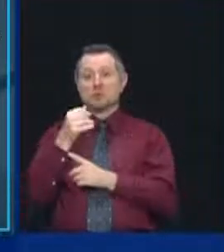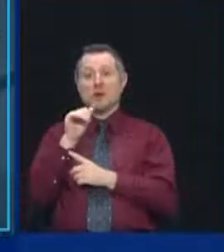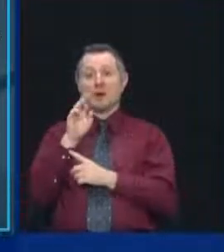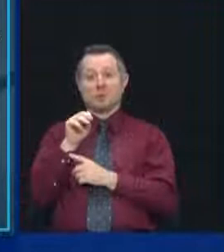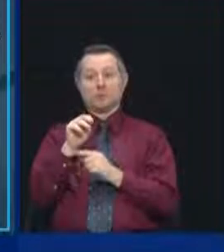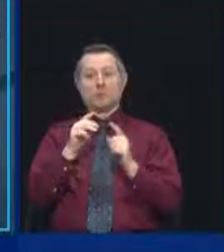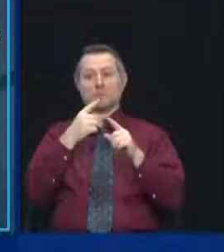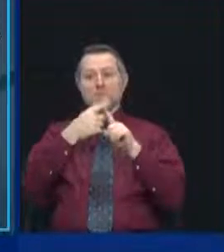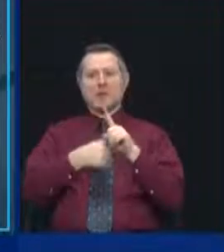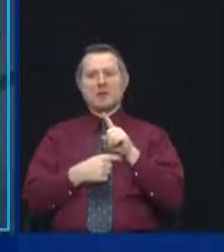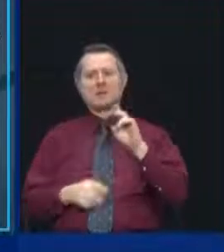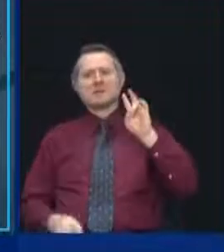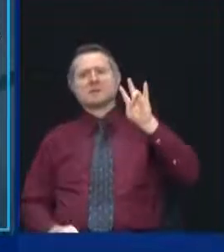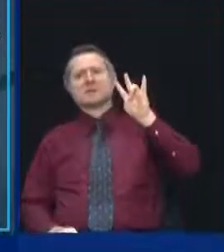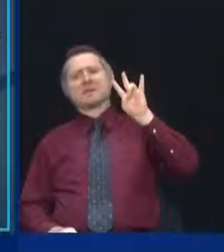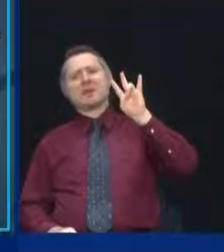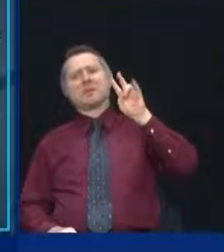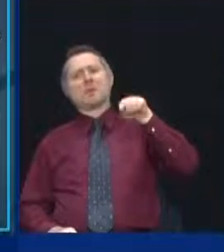7.9%.